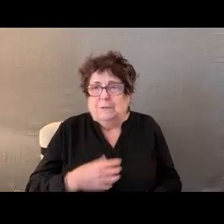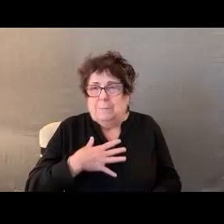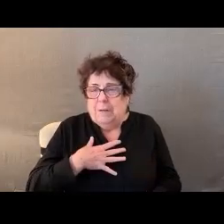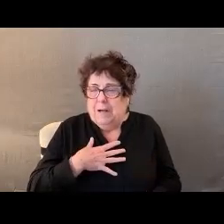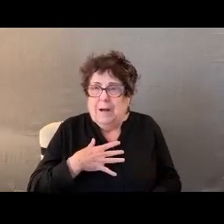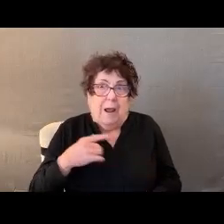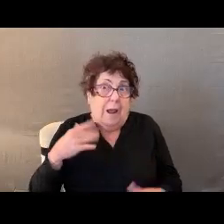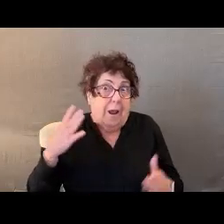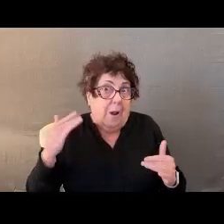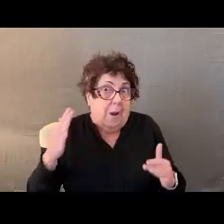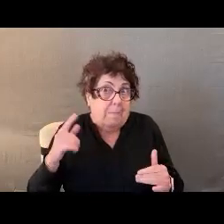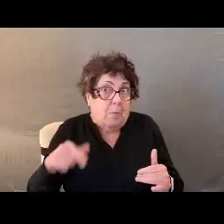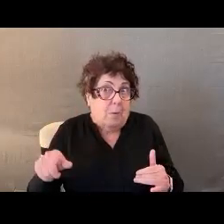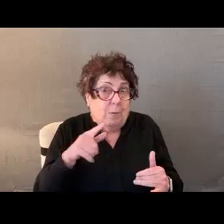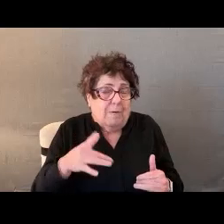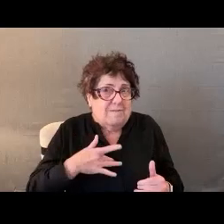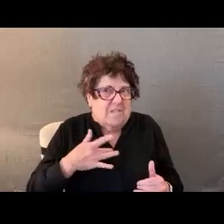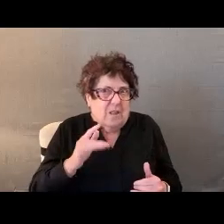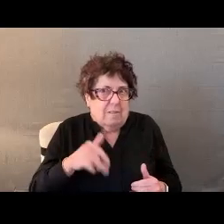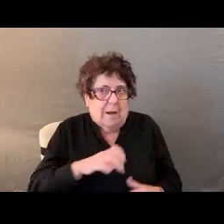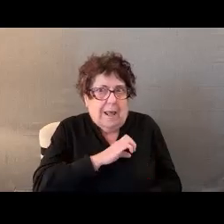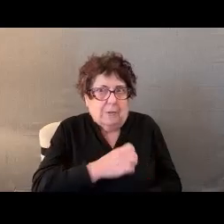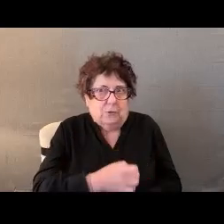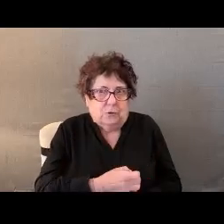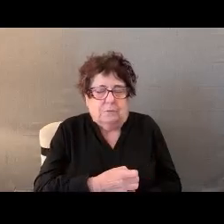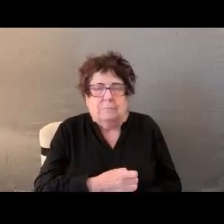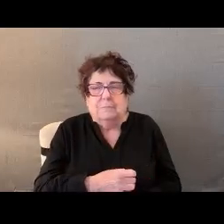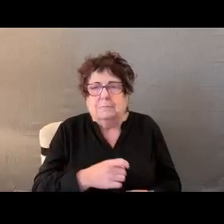energy and get them to